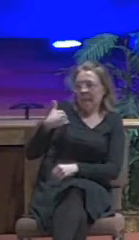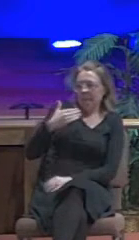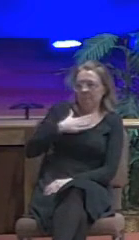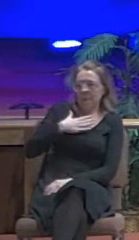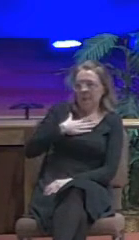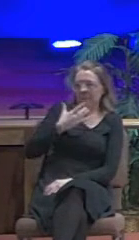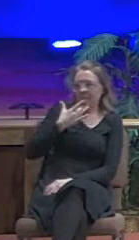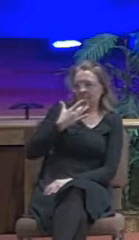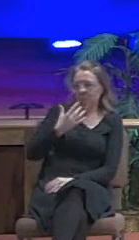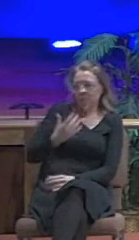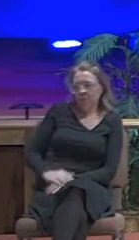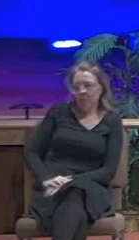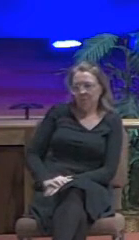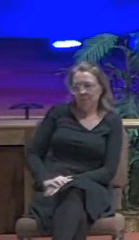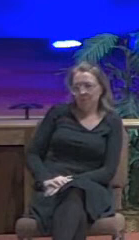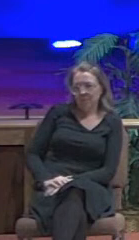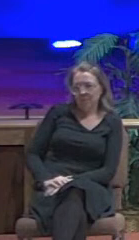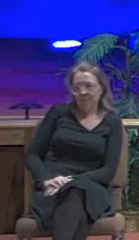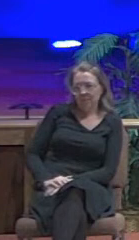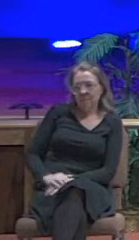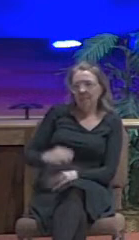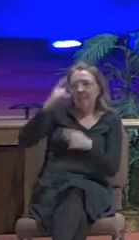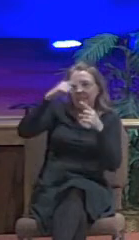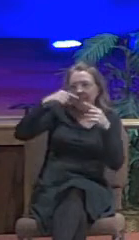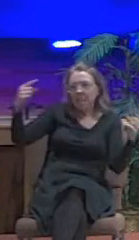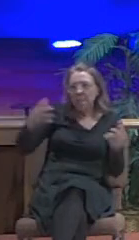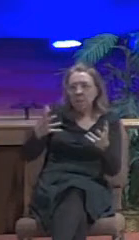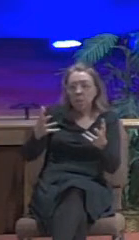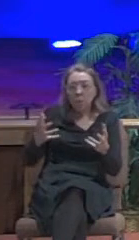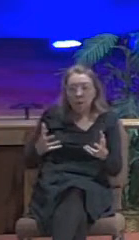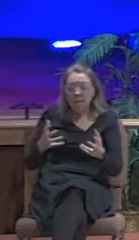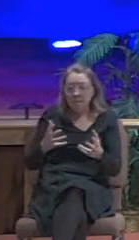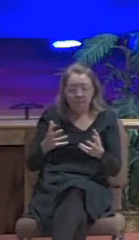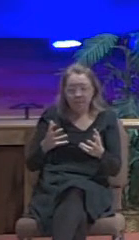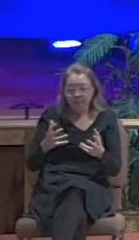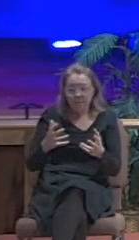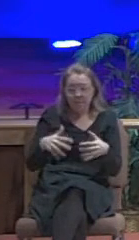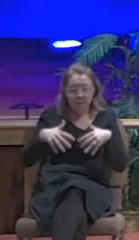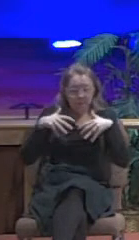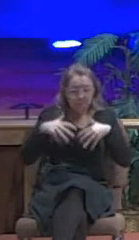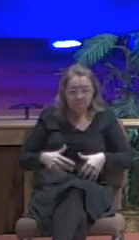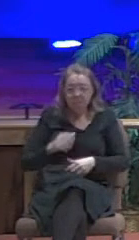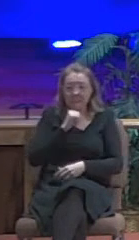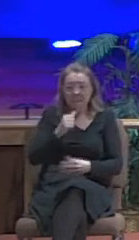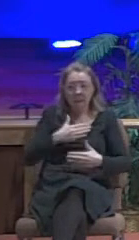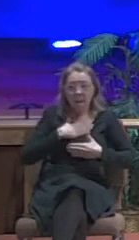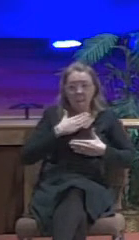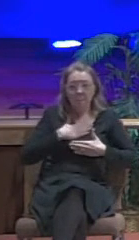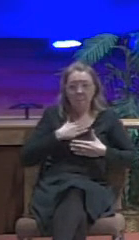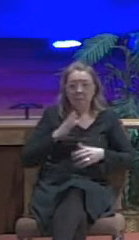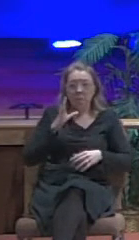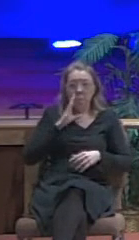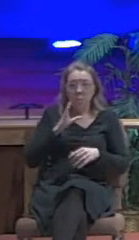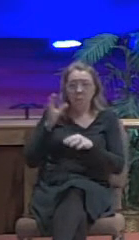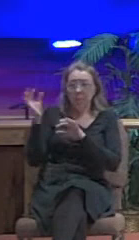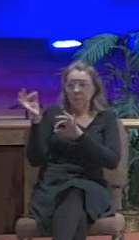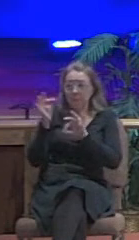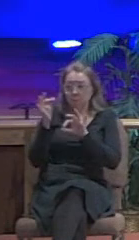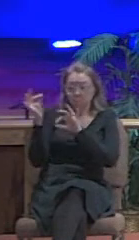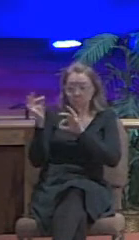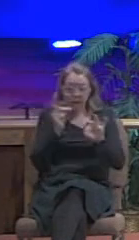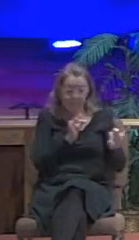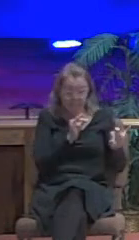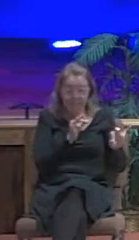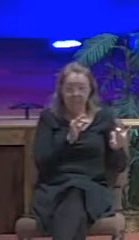And the enemy wants us to be unhappy, so we get distracted off of our relationship with him. That's his